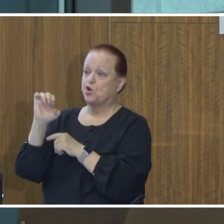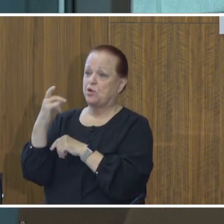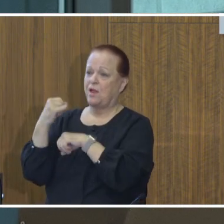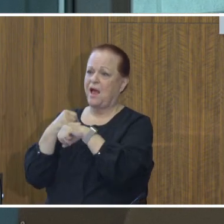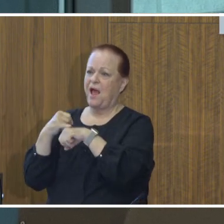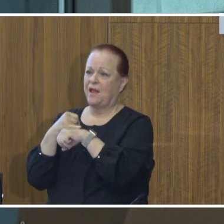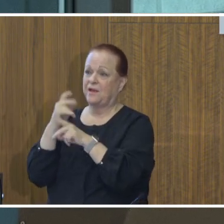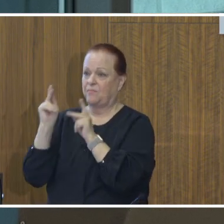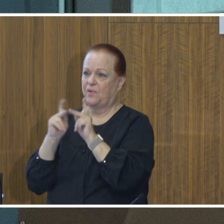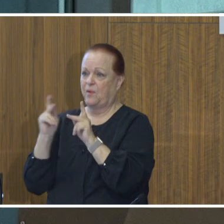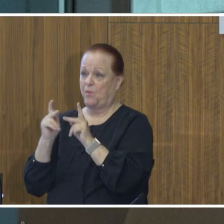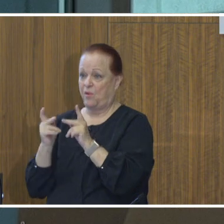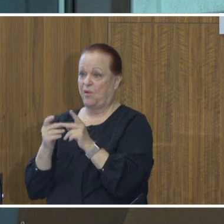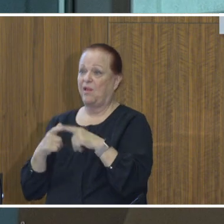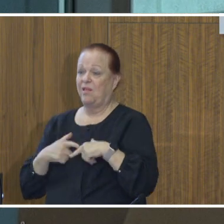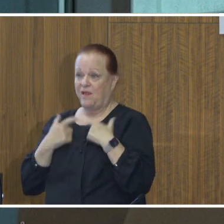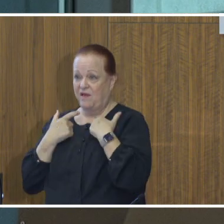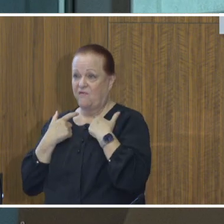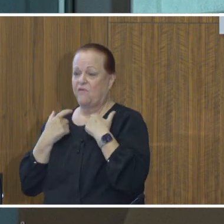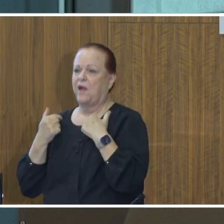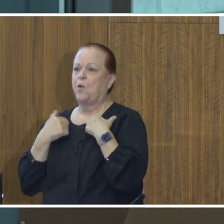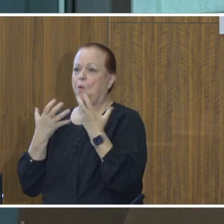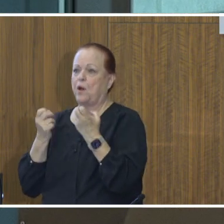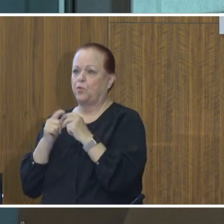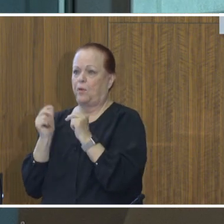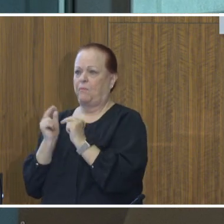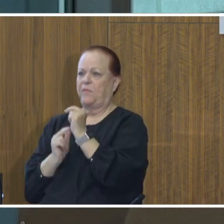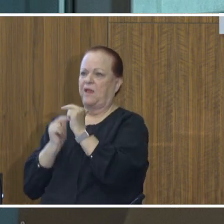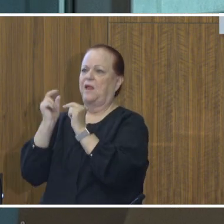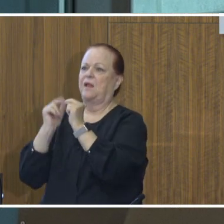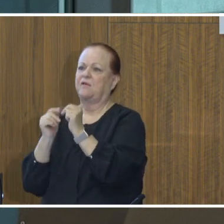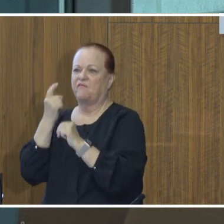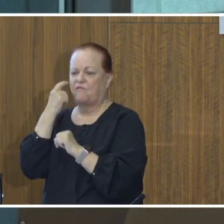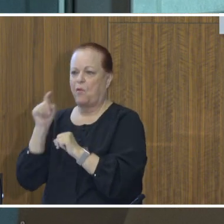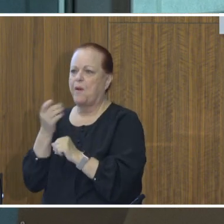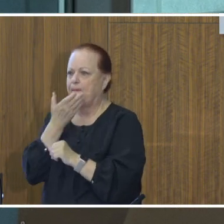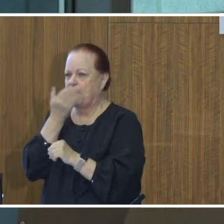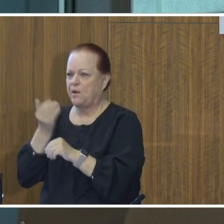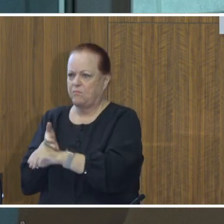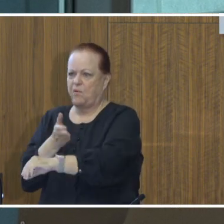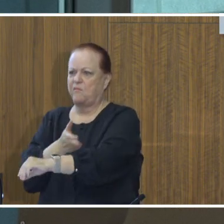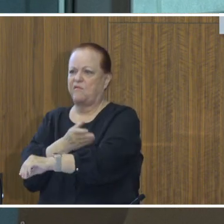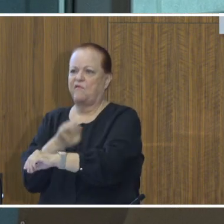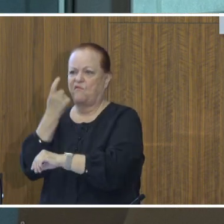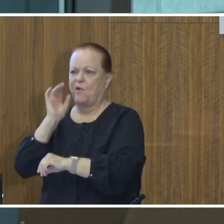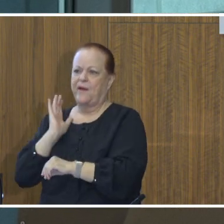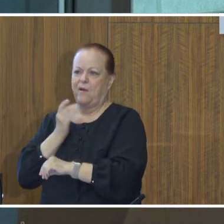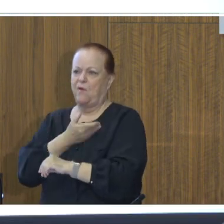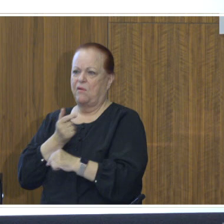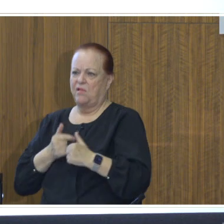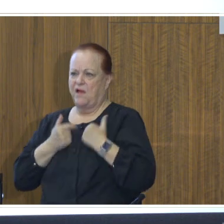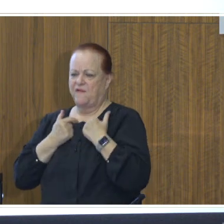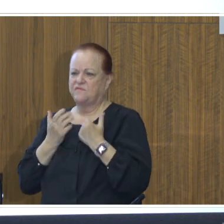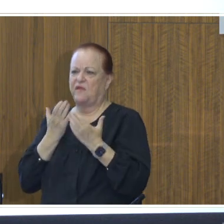it's here that we hope to build capacity to better assist ourselves. Como tada. Thank you.